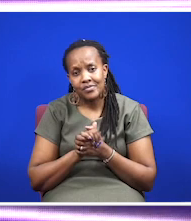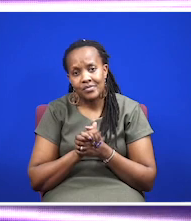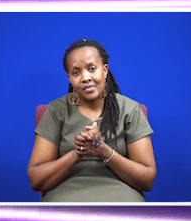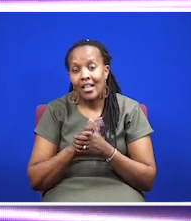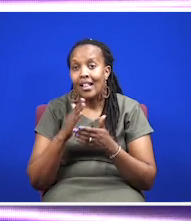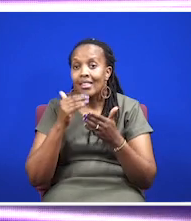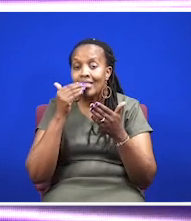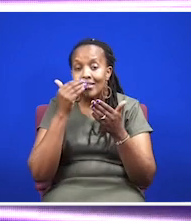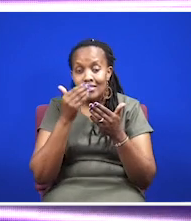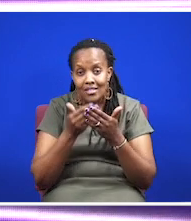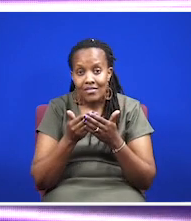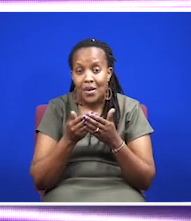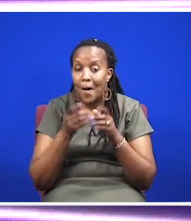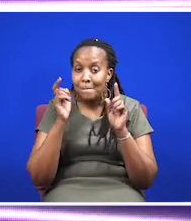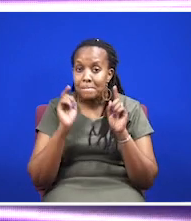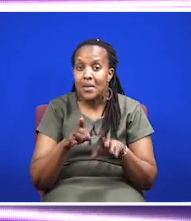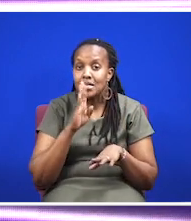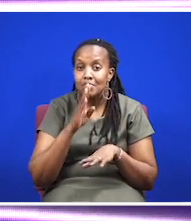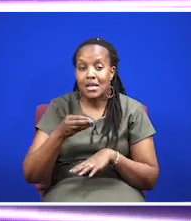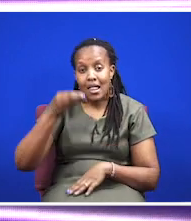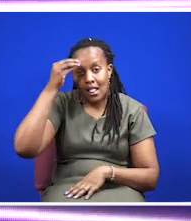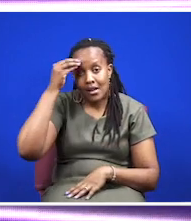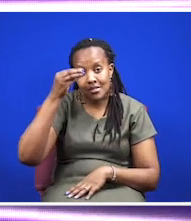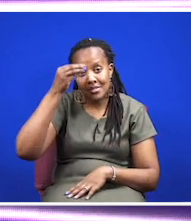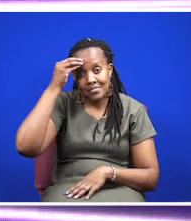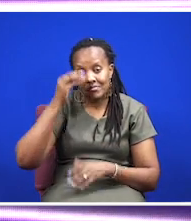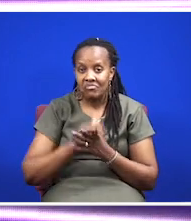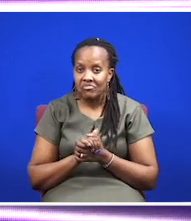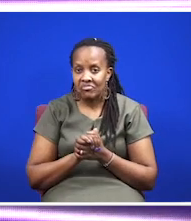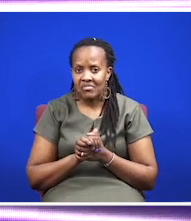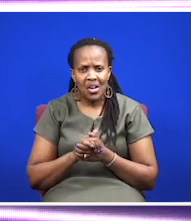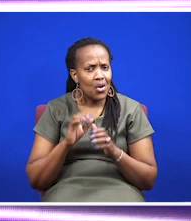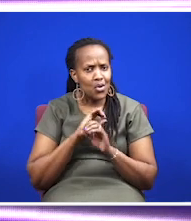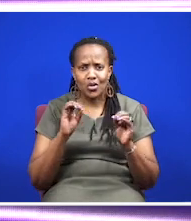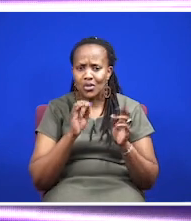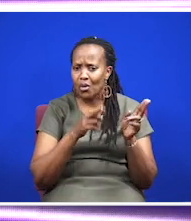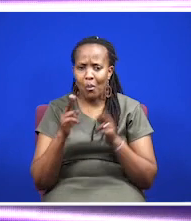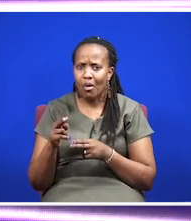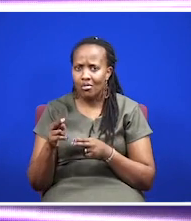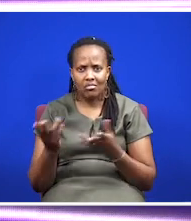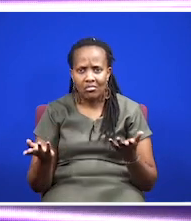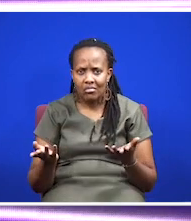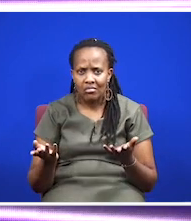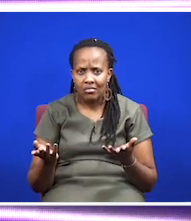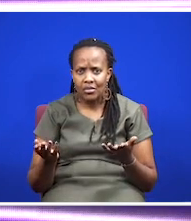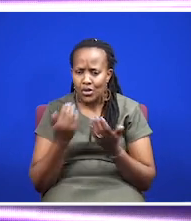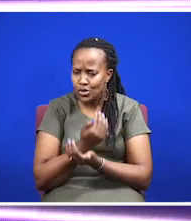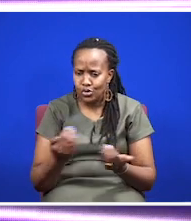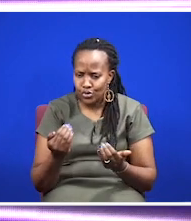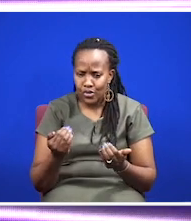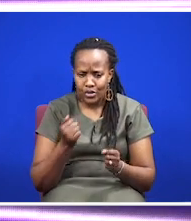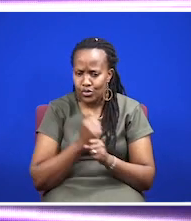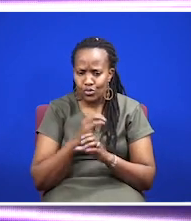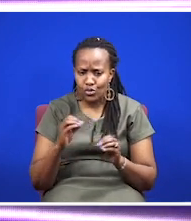thanksgiving is a learned discipline. Thanksgiving does not come naturally. Children do not naturally give thanks.